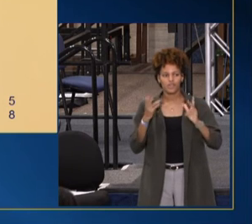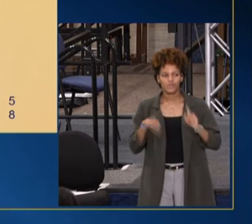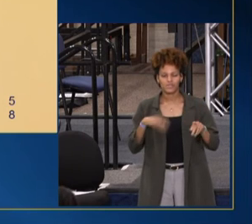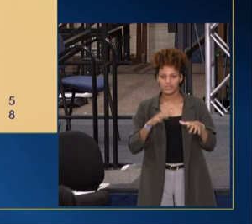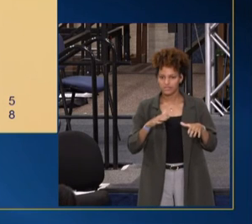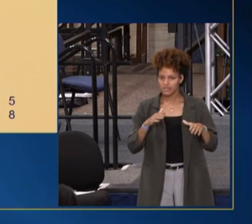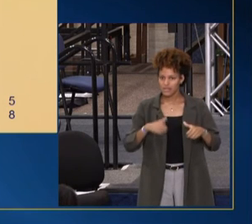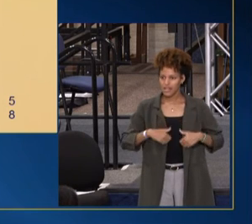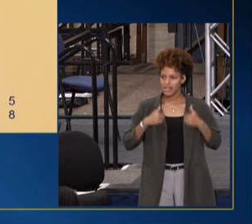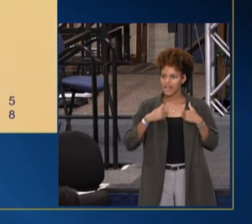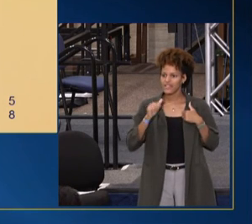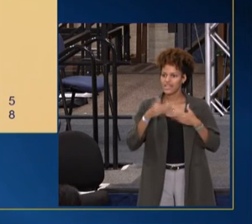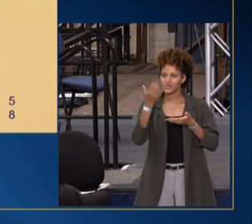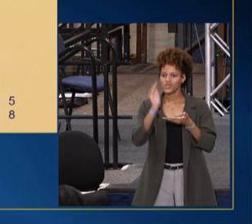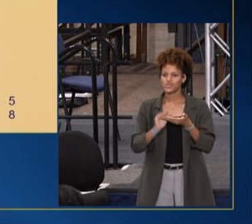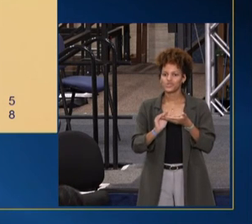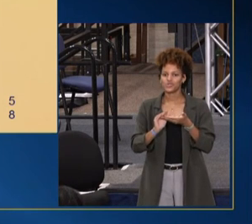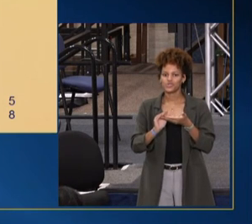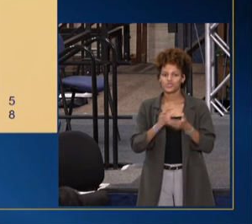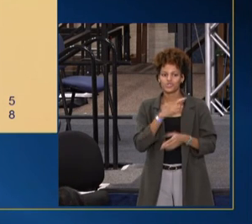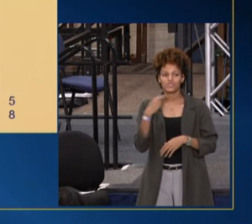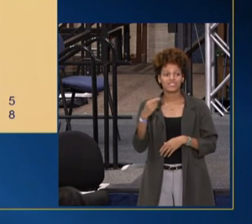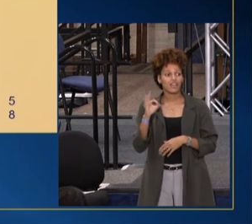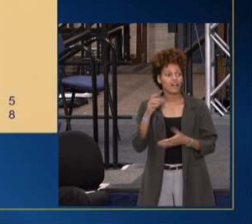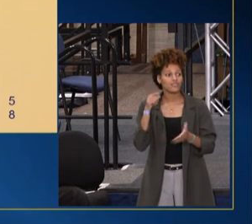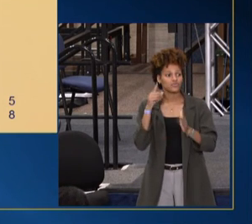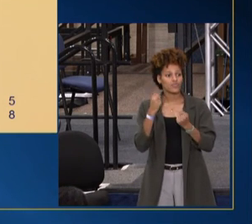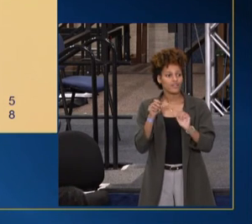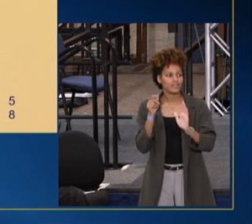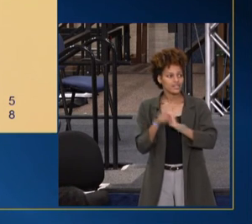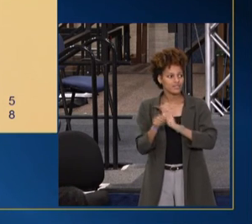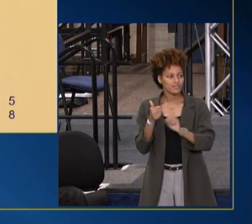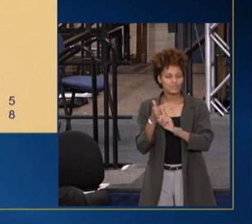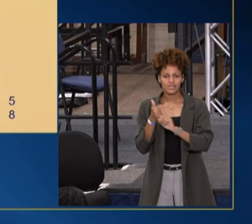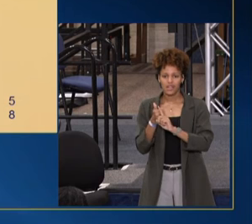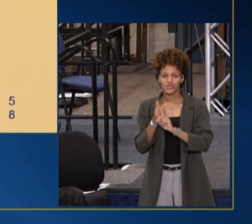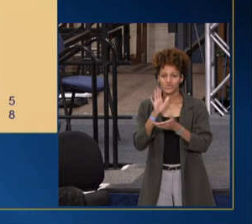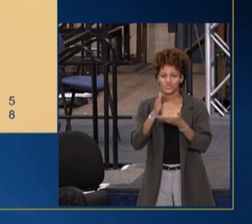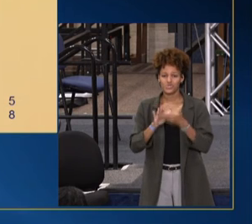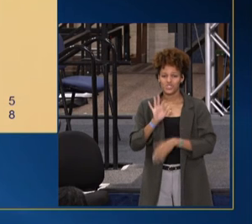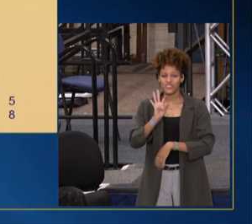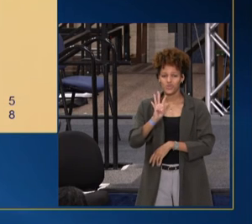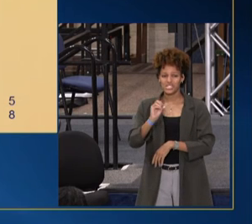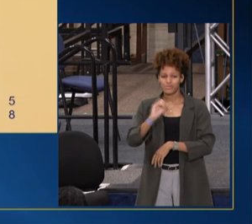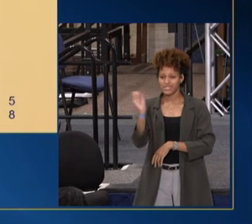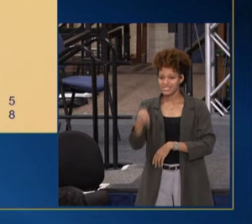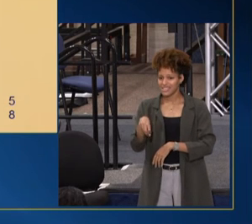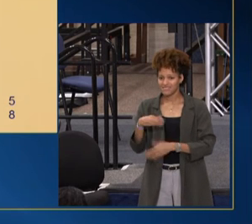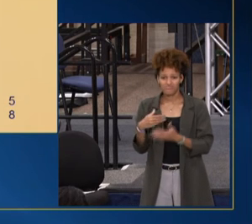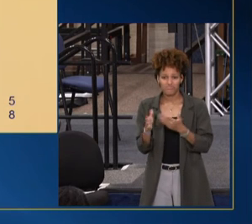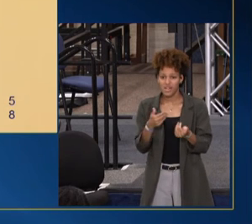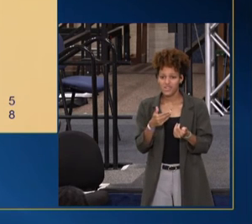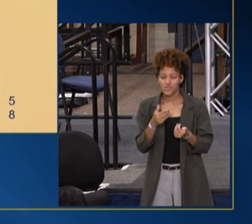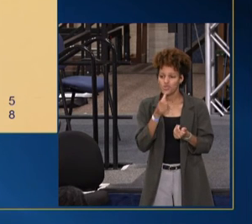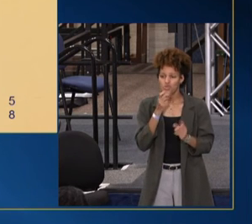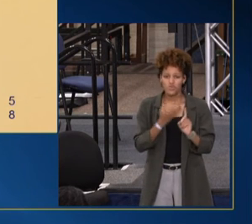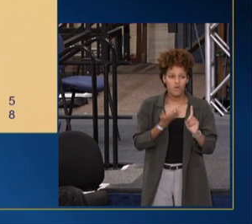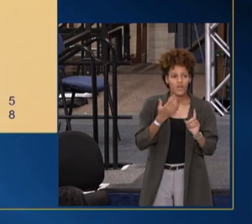reduce the risk of a suicide attempt by 40%. No matter what the law says, no matter what it is, we can be that one adult.